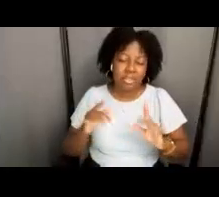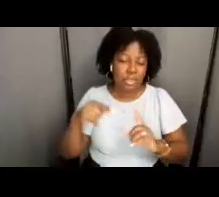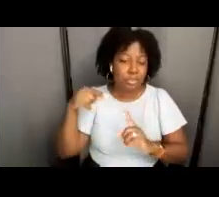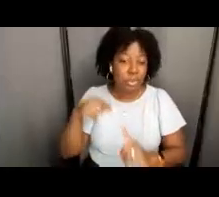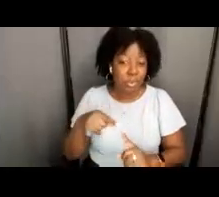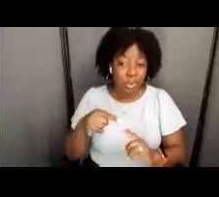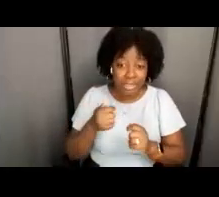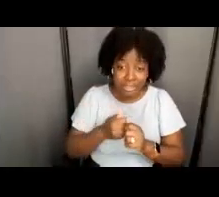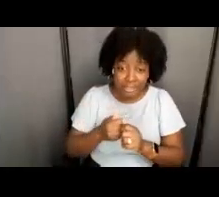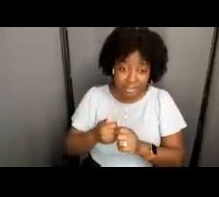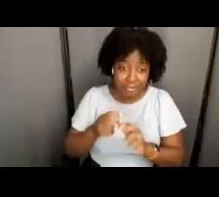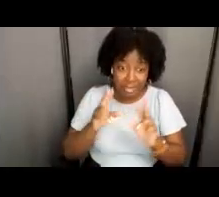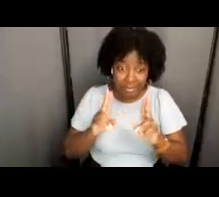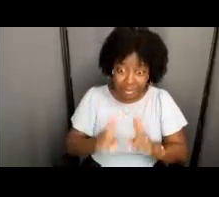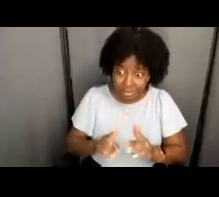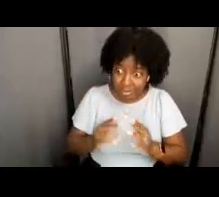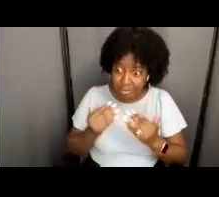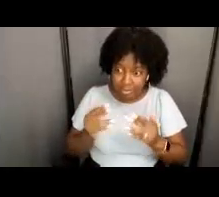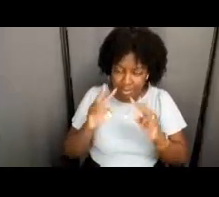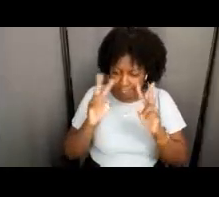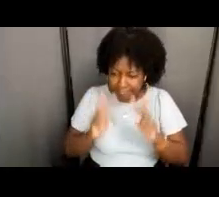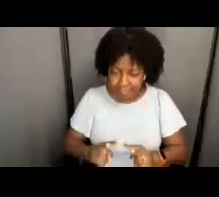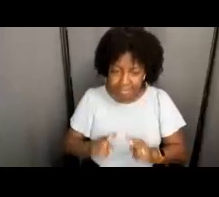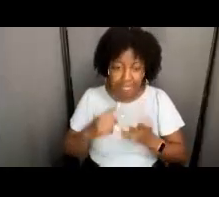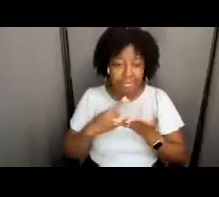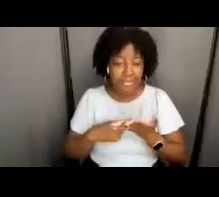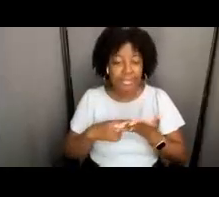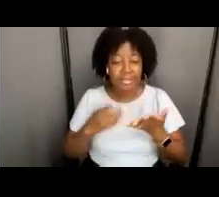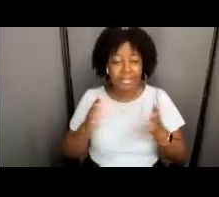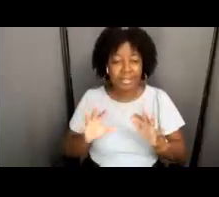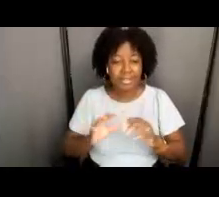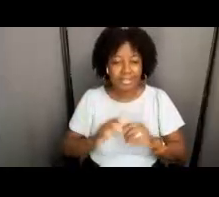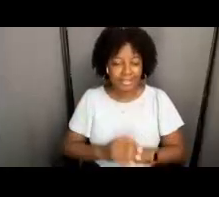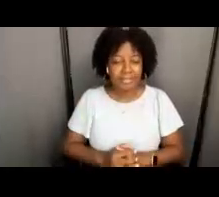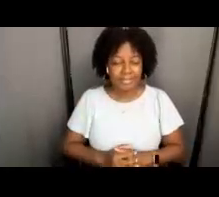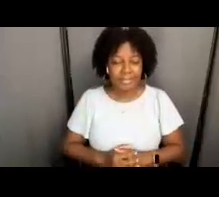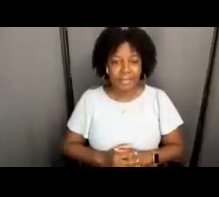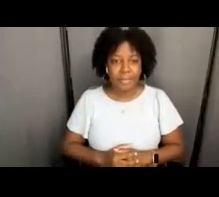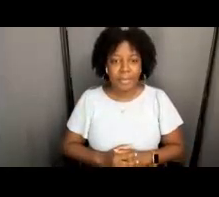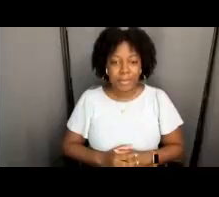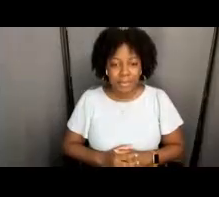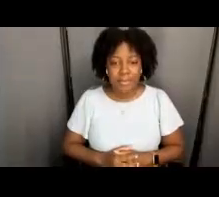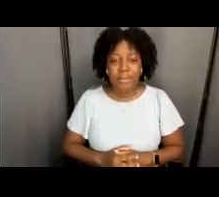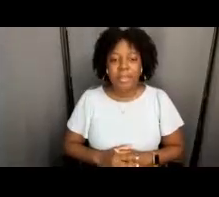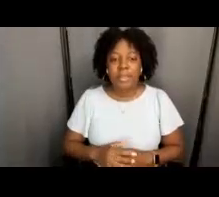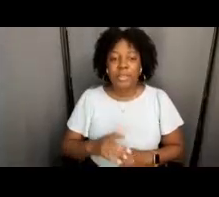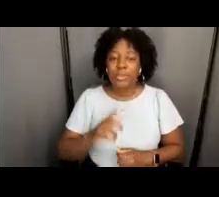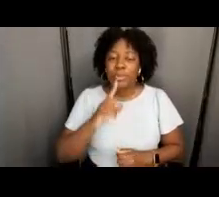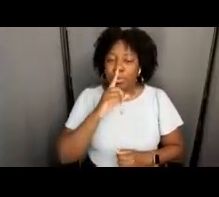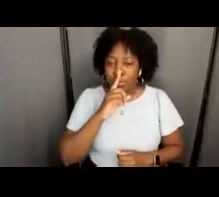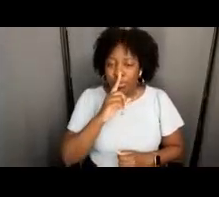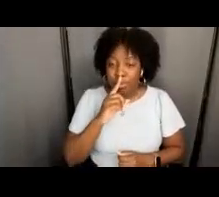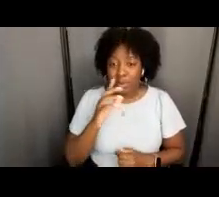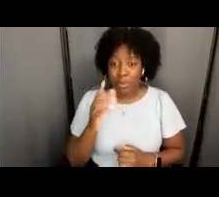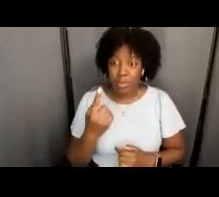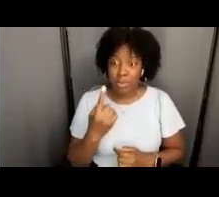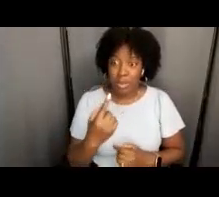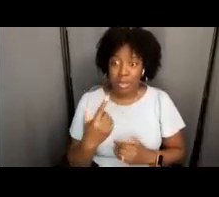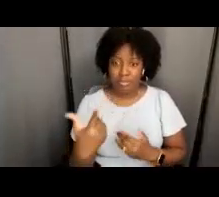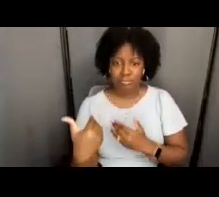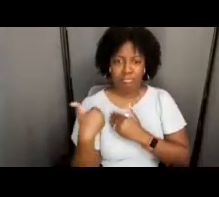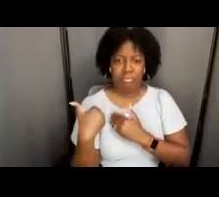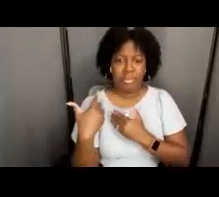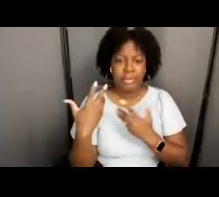point here. Yeah. So it's clearly not your job alone, but I think in setting a model as the